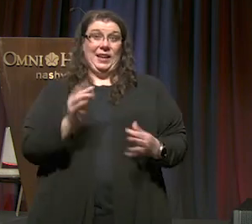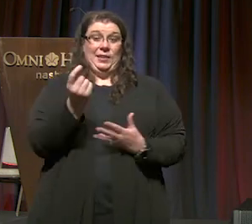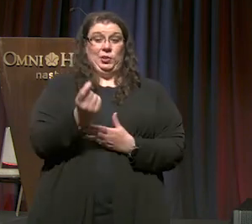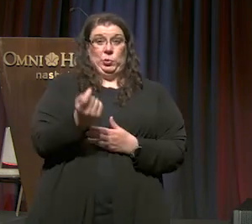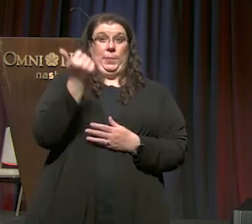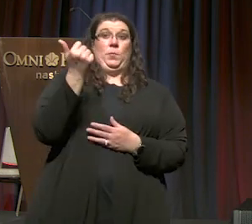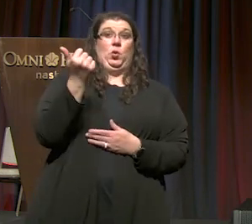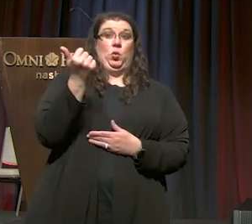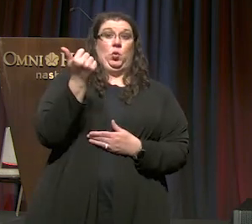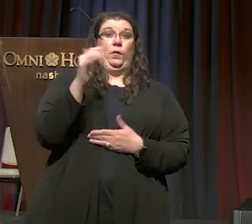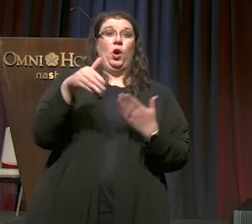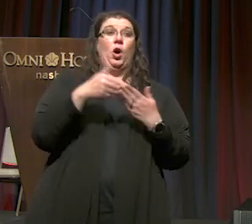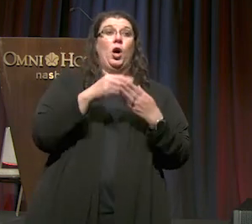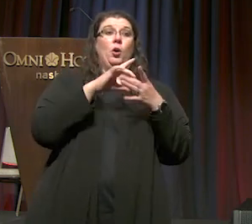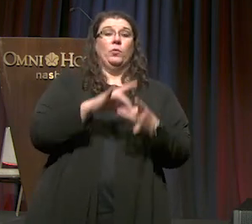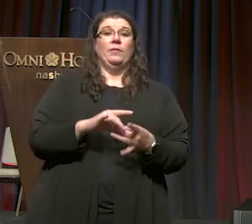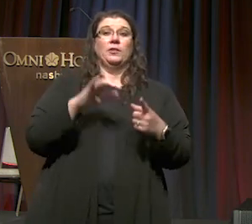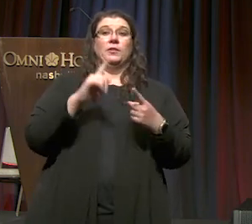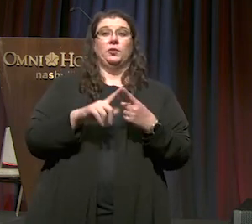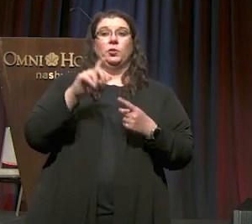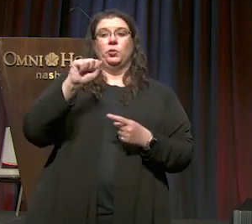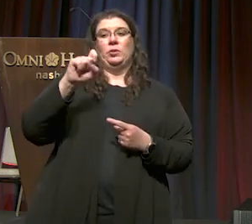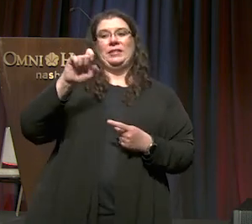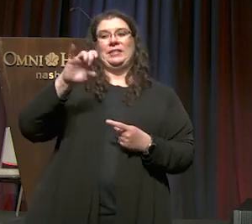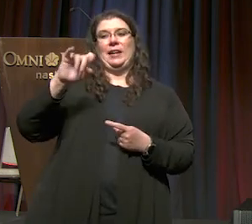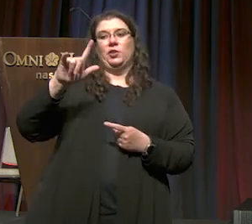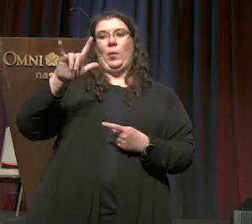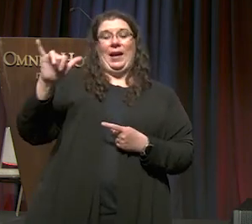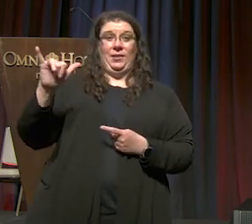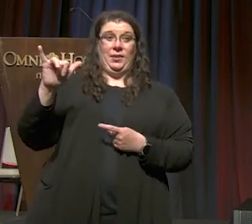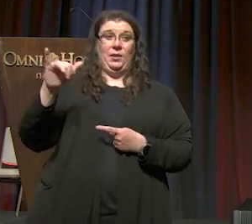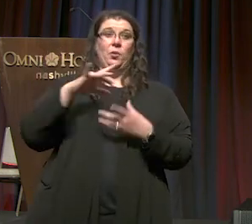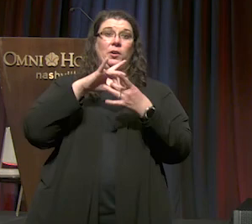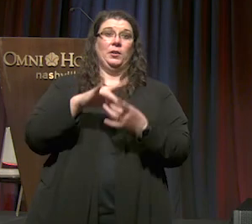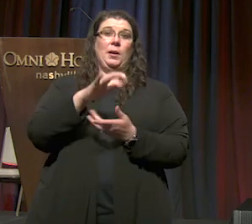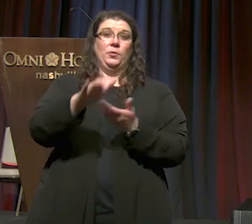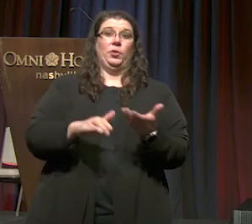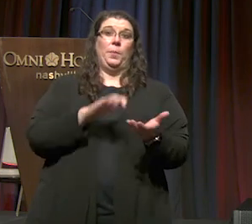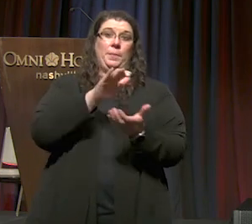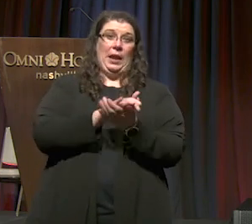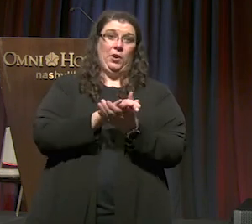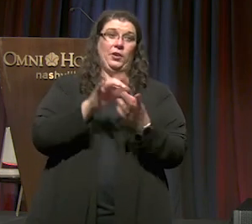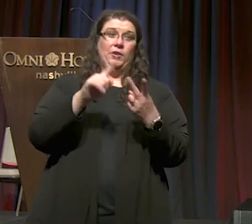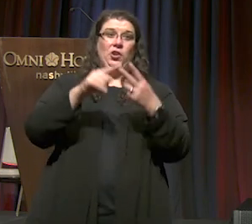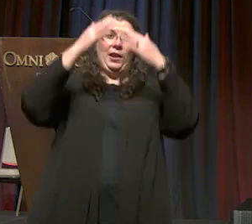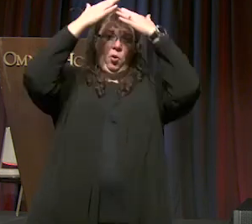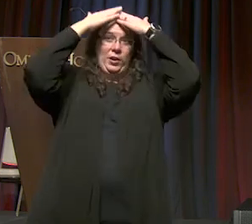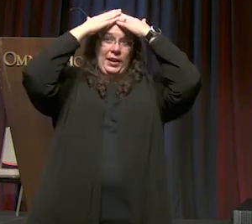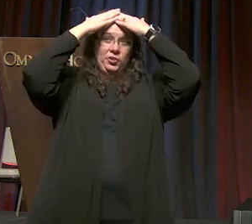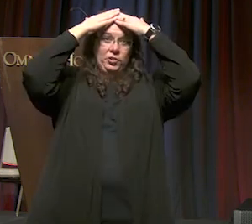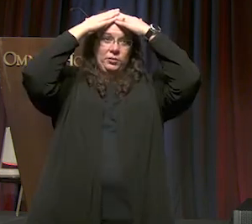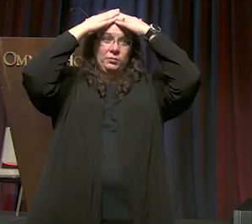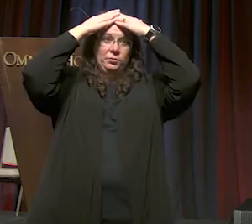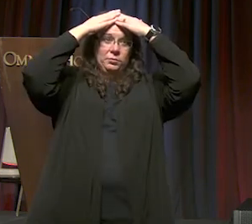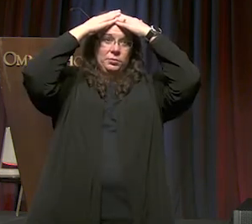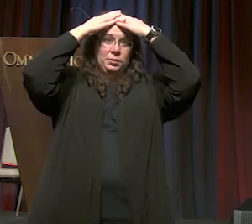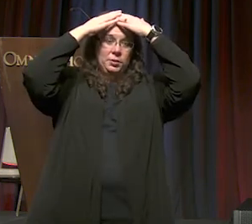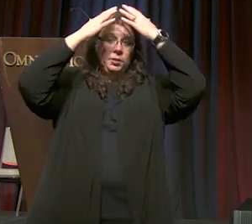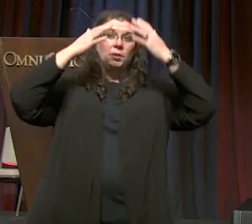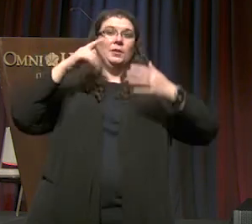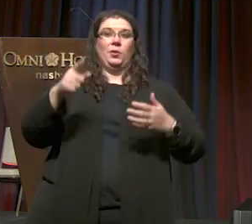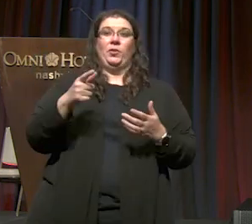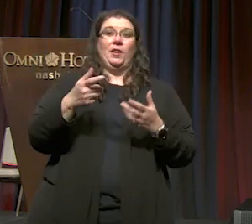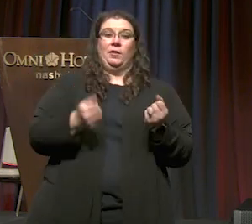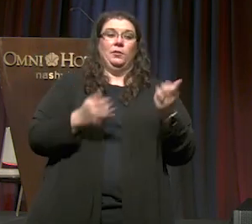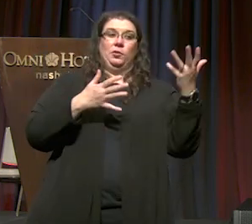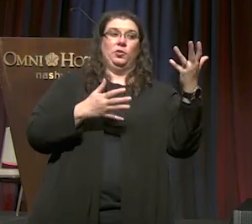remove all references to sexuality when it comes to marriage and ordination. So they're gonna scrap